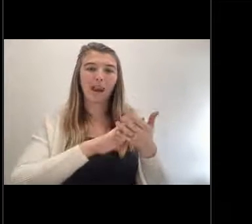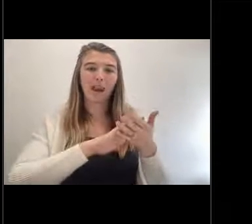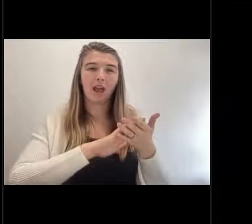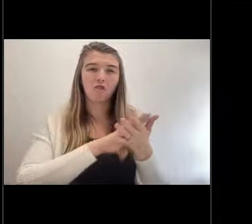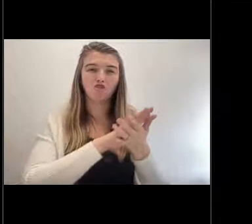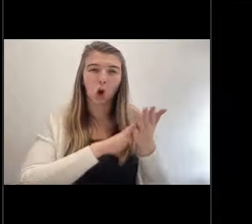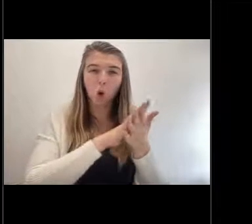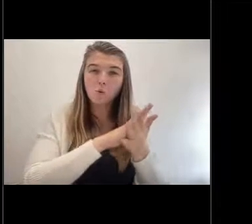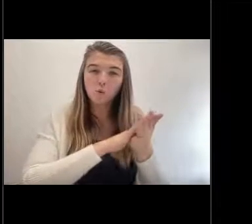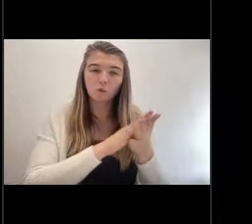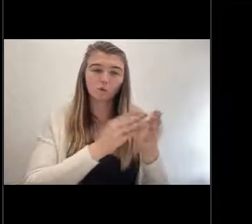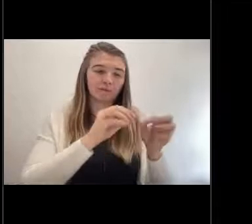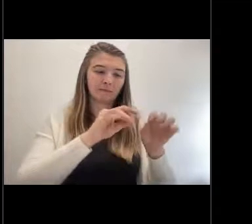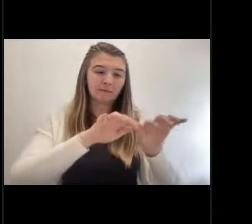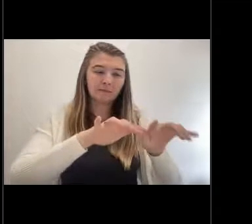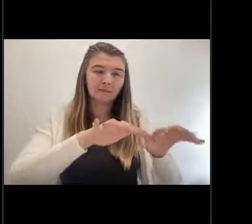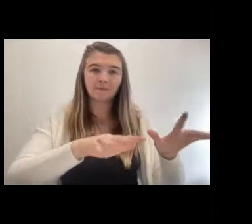abrasion, or